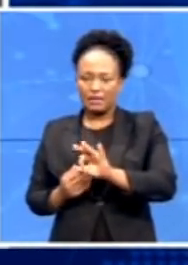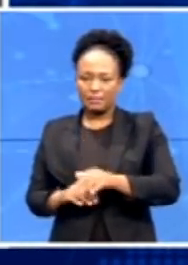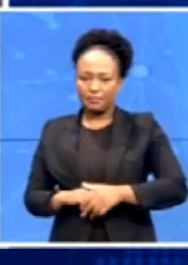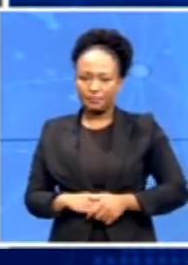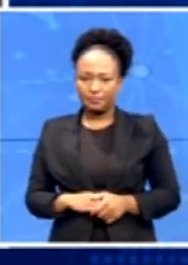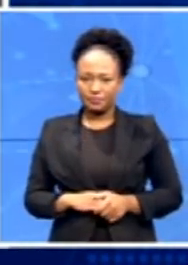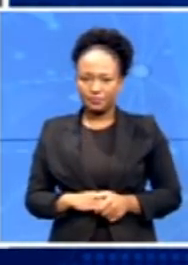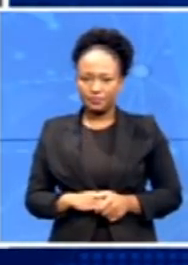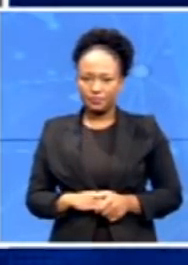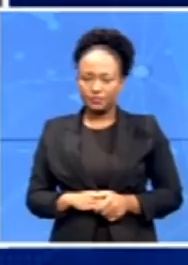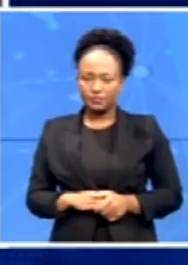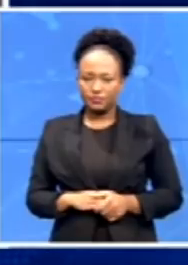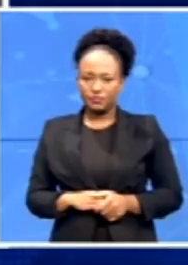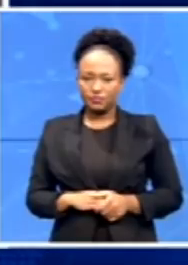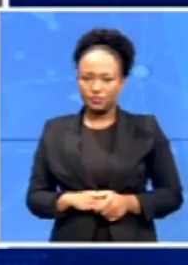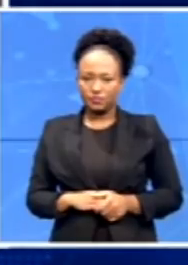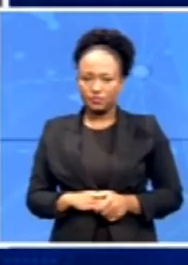Is there any objection to that?